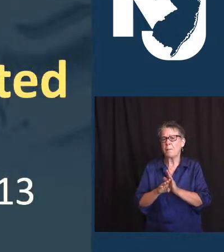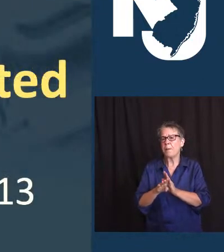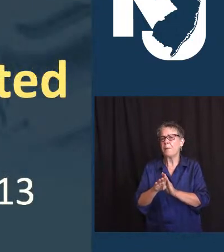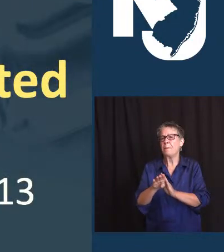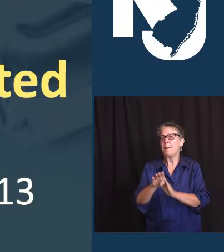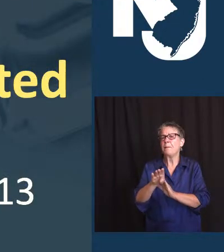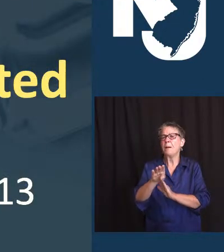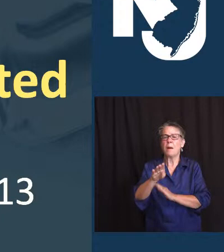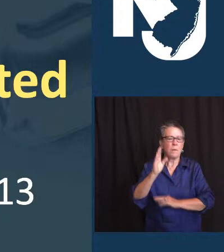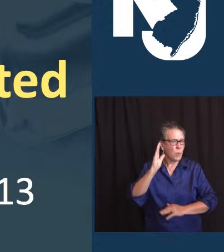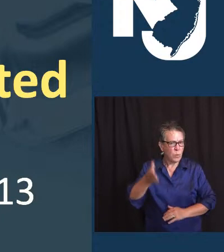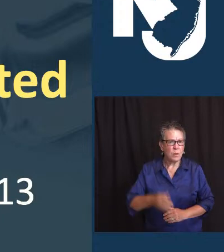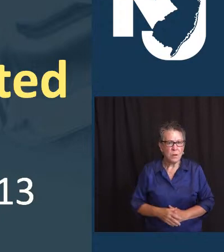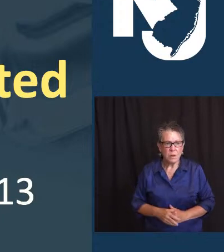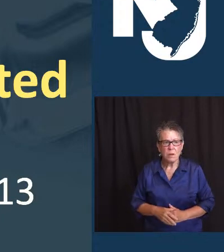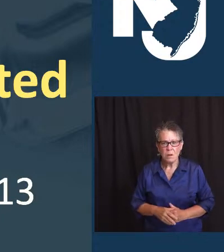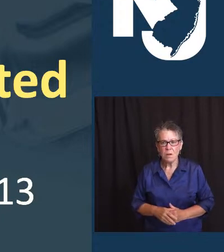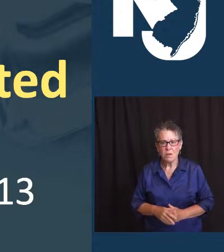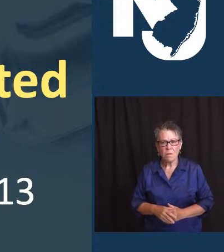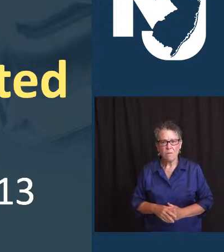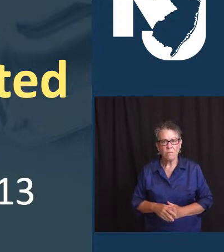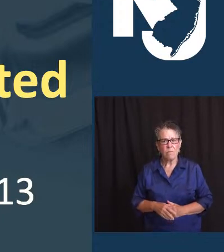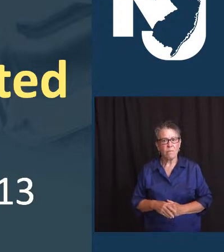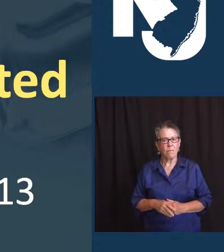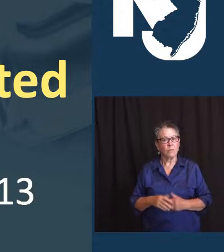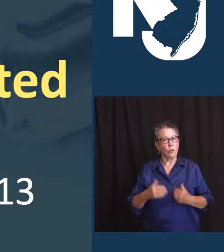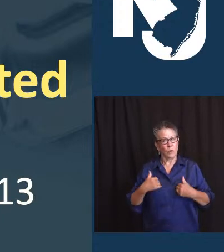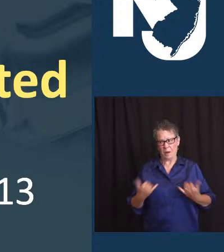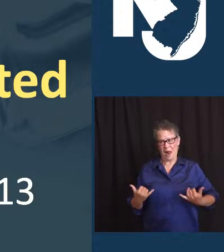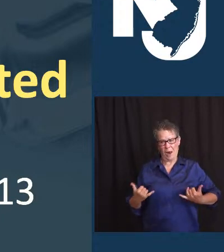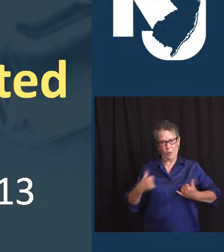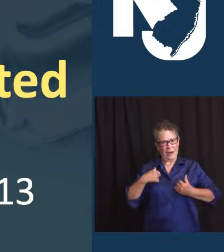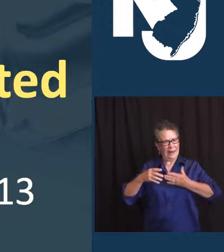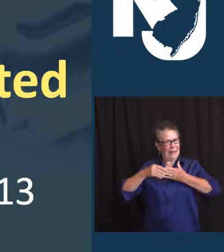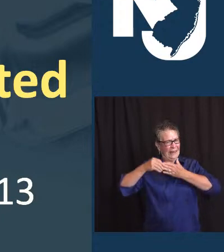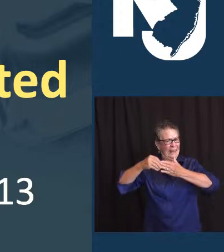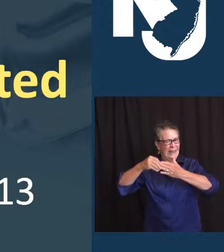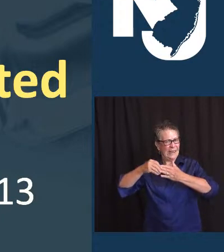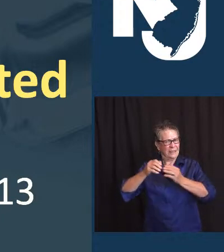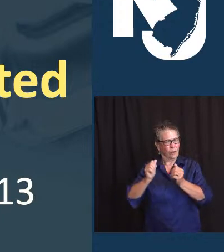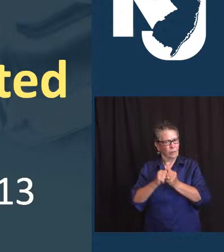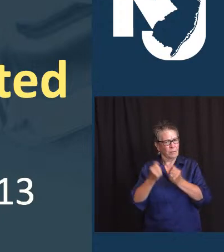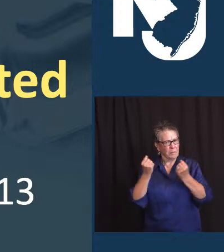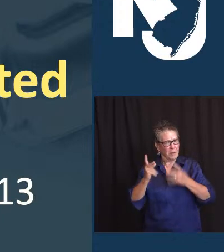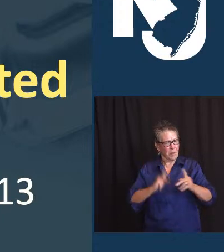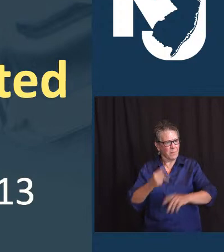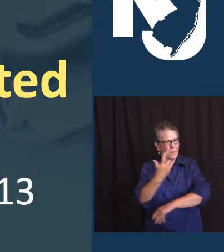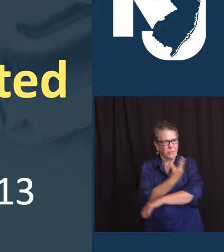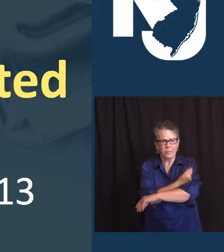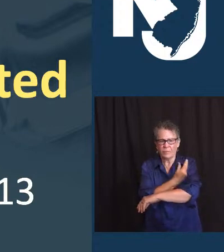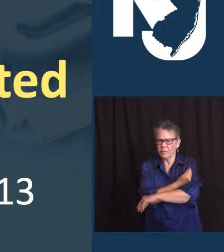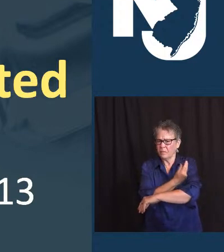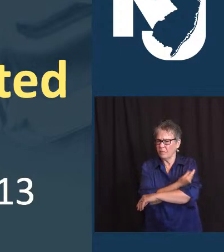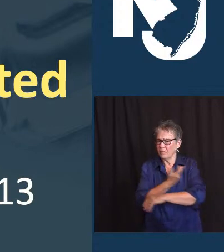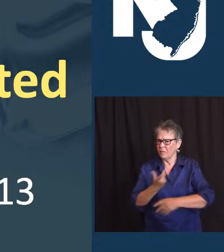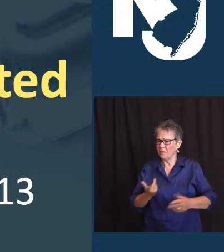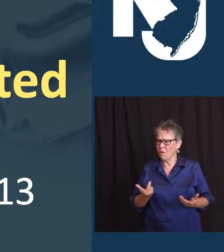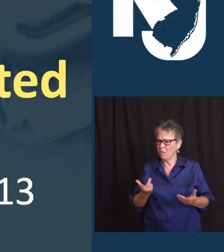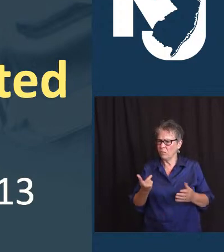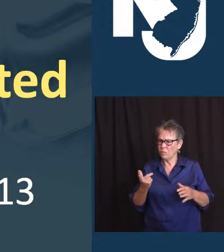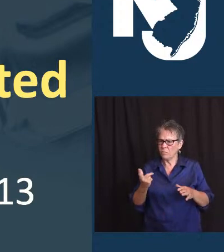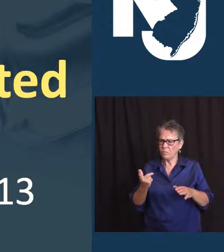more than 76% of our vaccine-eligible population, that's everybody age 12 and up, has now received at least a